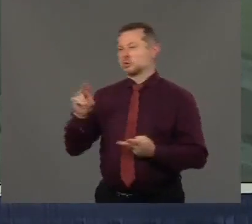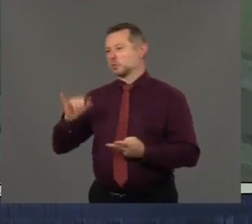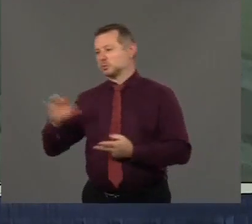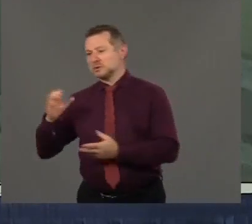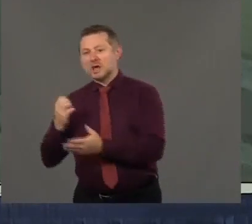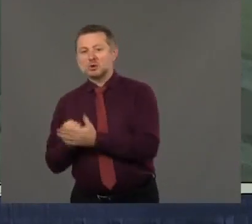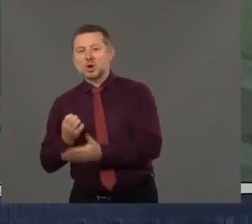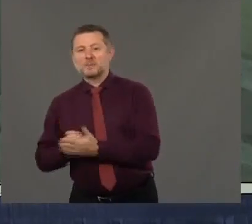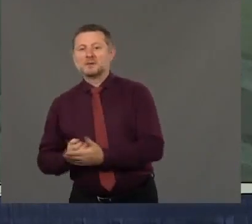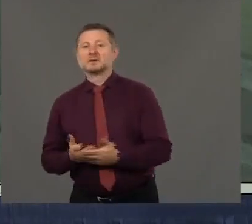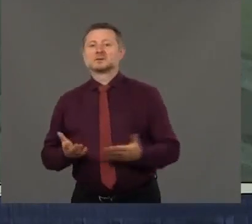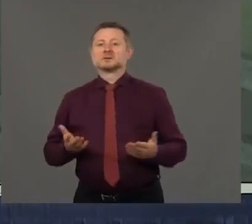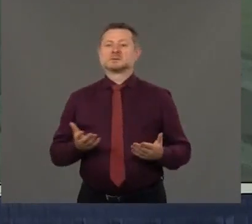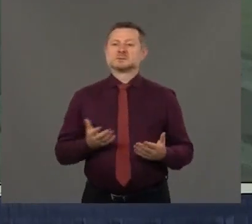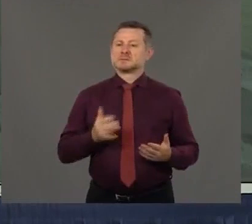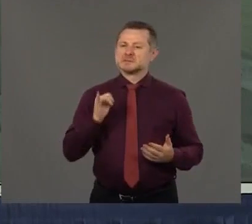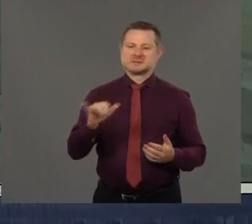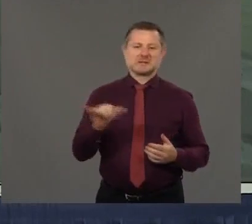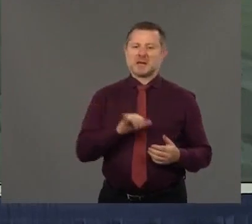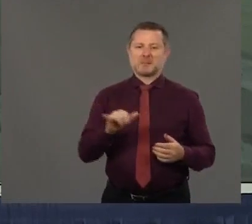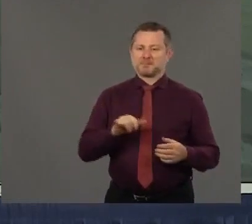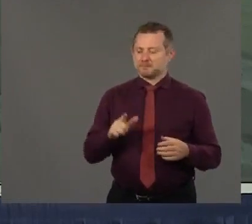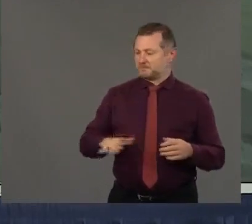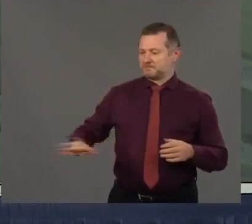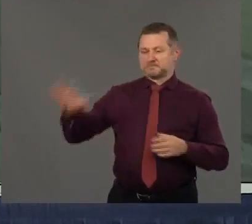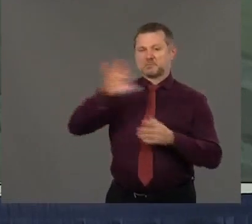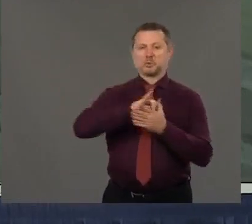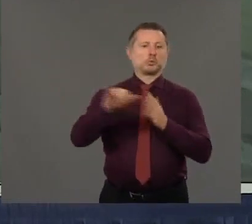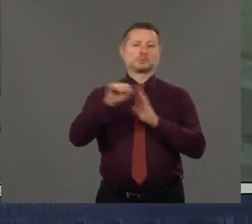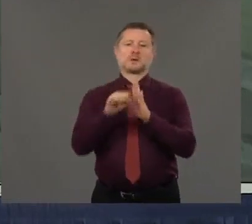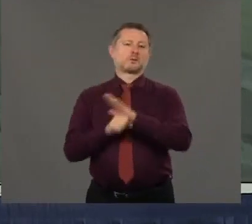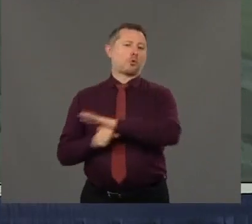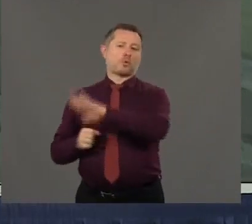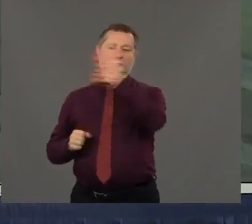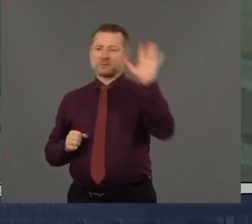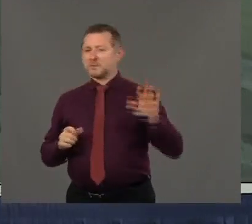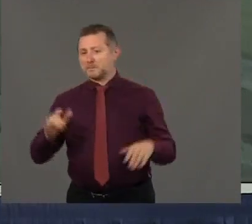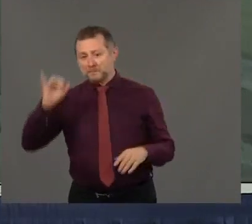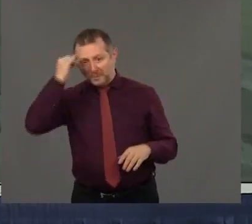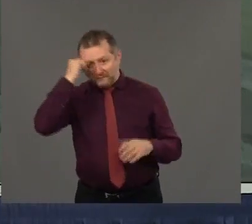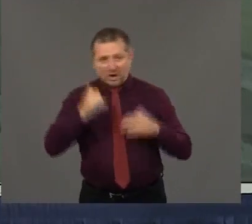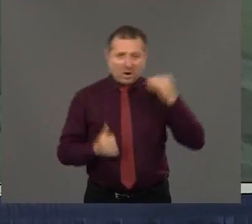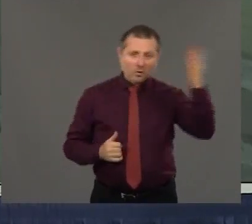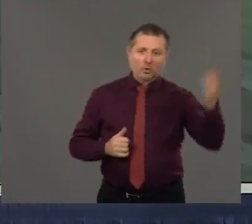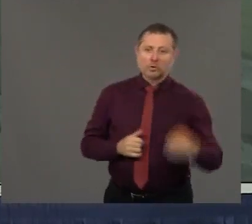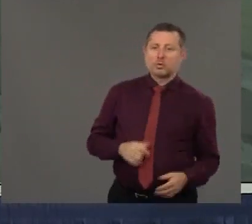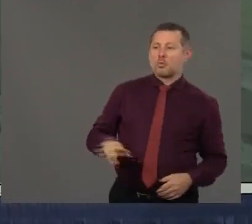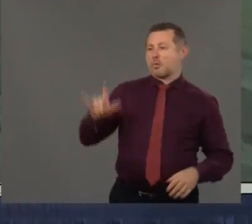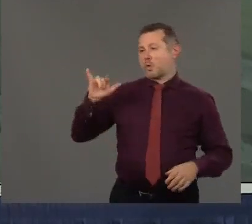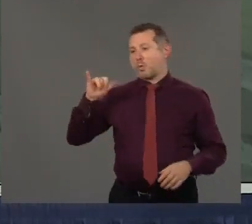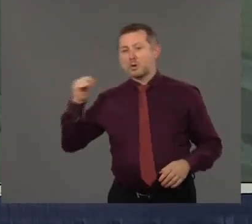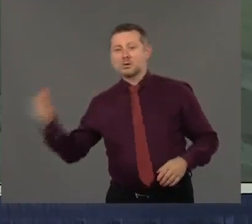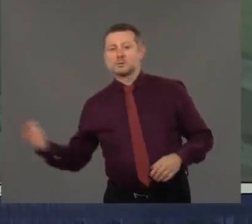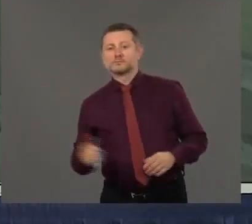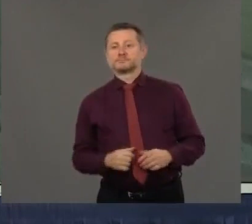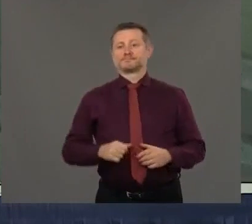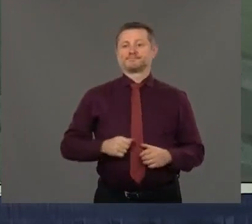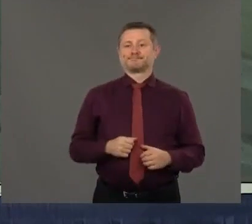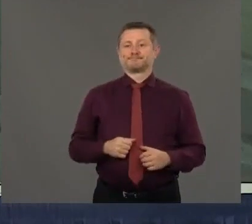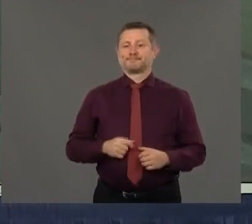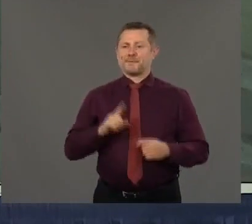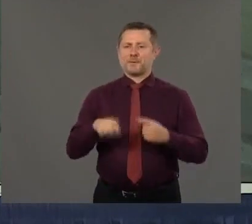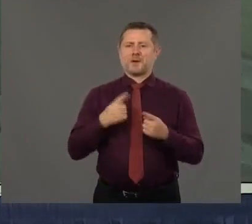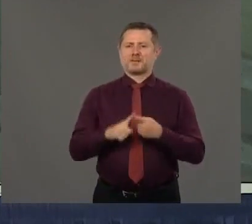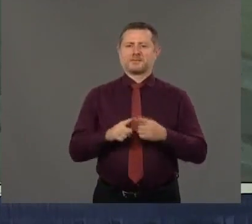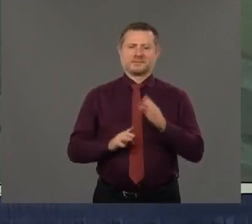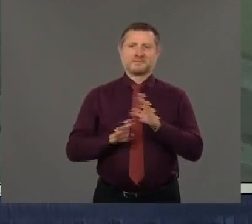same question all across the state. How fast does the Nassau economy come back? How fast does the Buffalo economy come back? And what do you